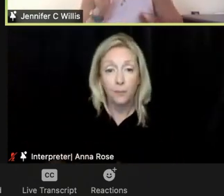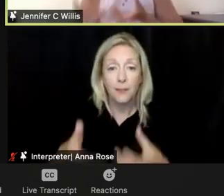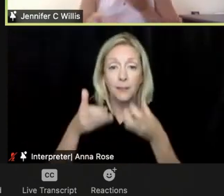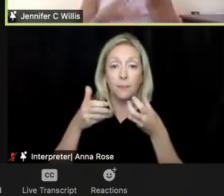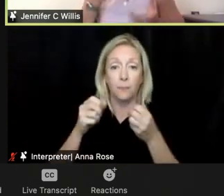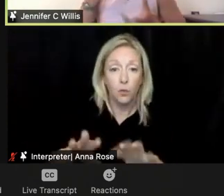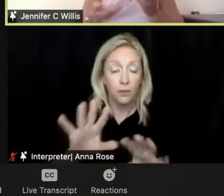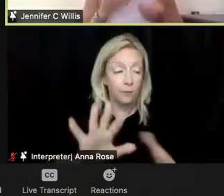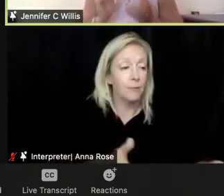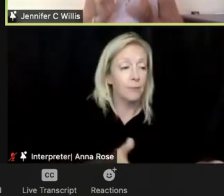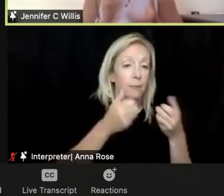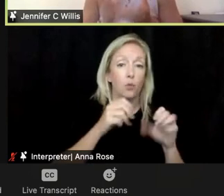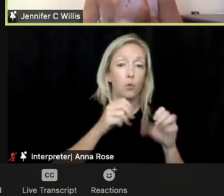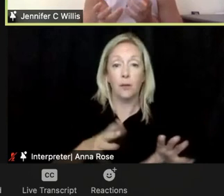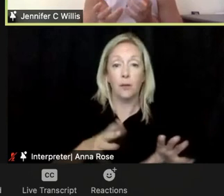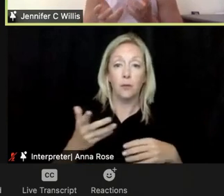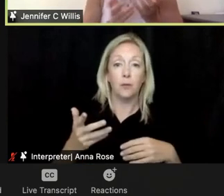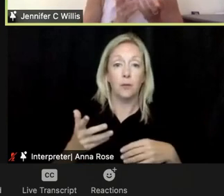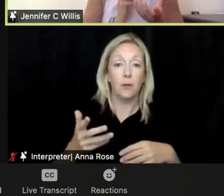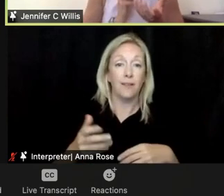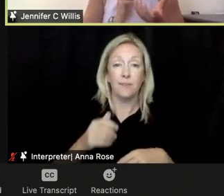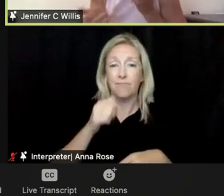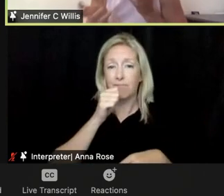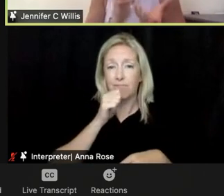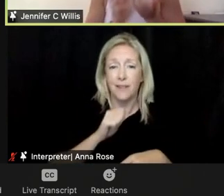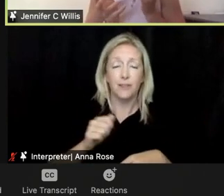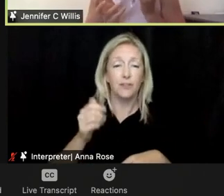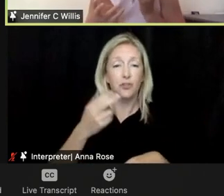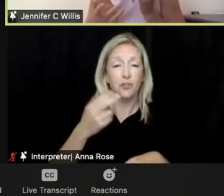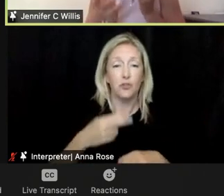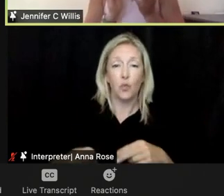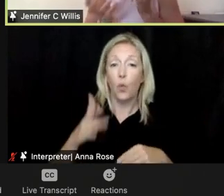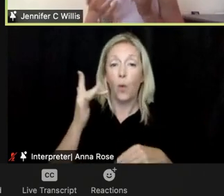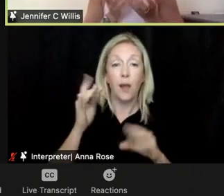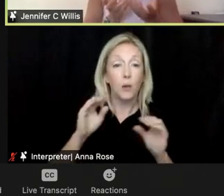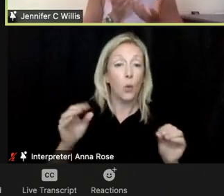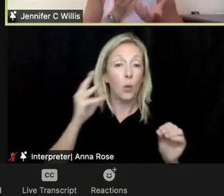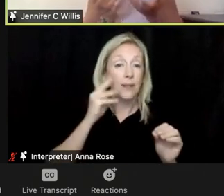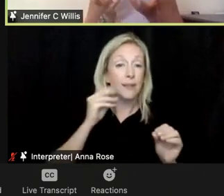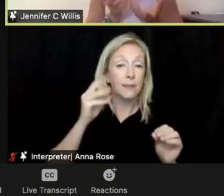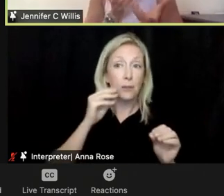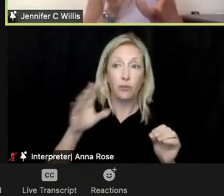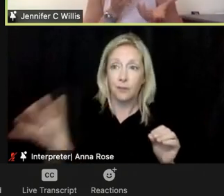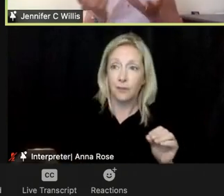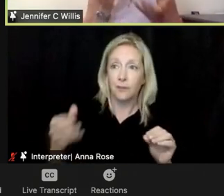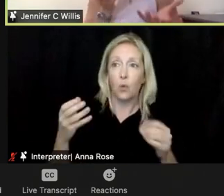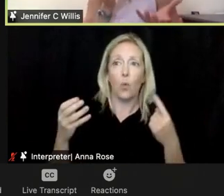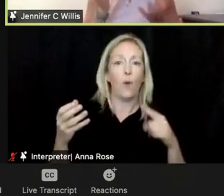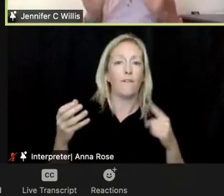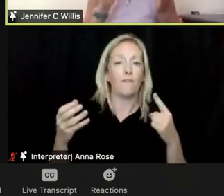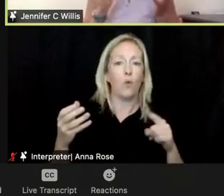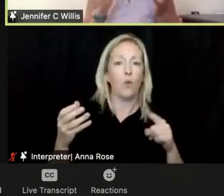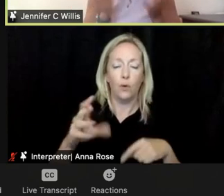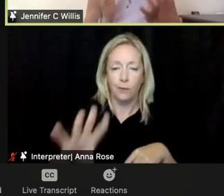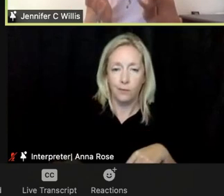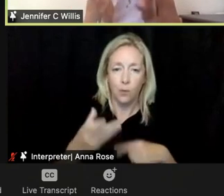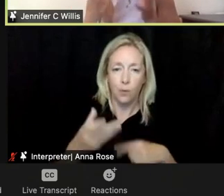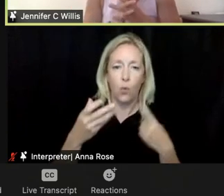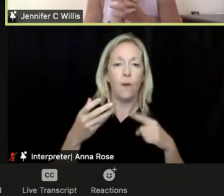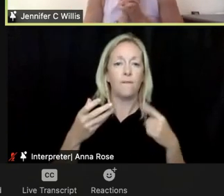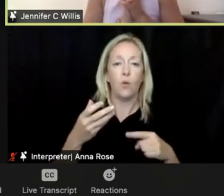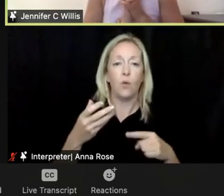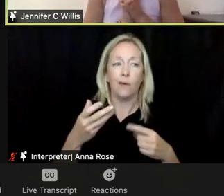actively engage with materials for a long time because they just haven't had the experience to know what this does or what I'm supposed to do with it or how